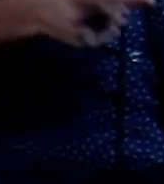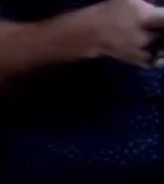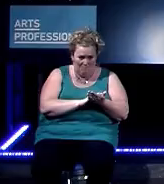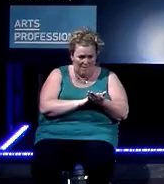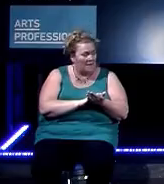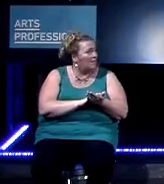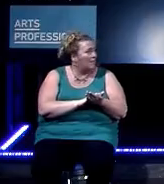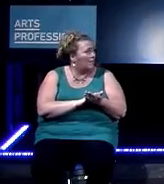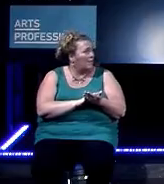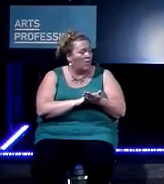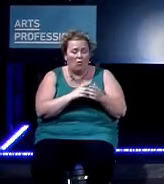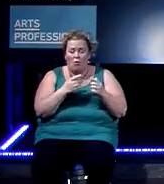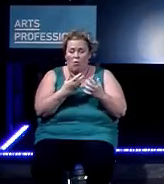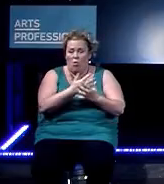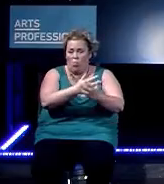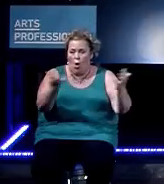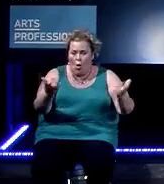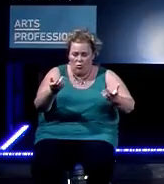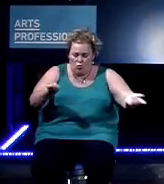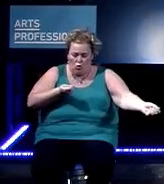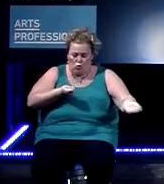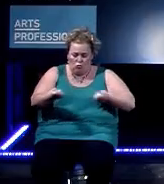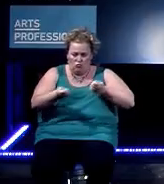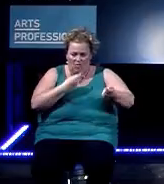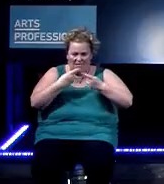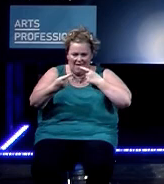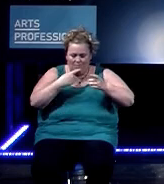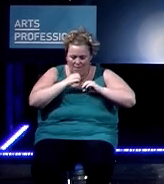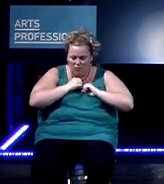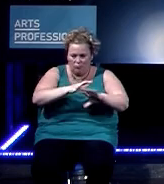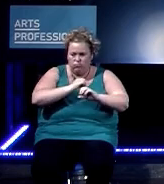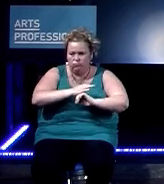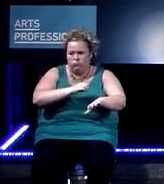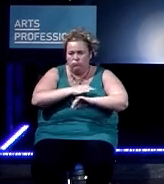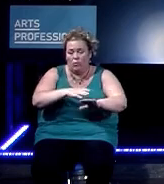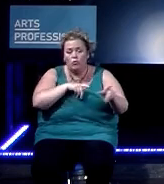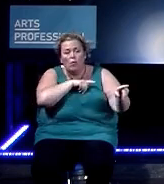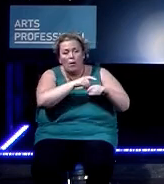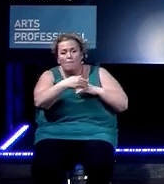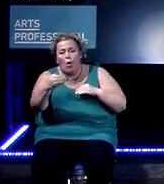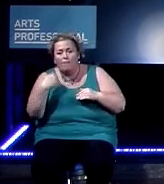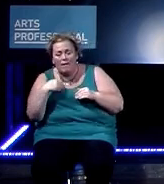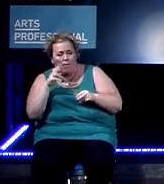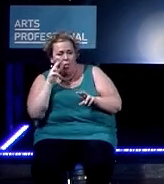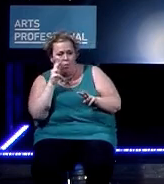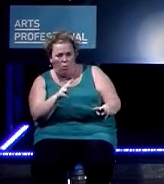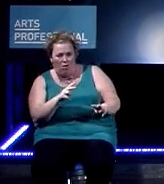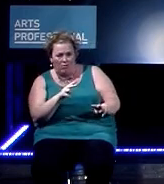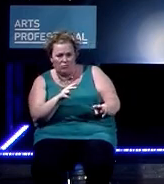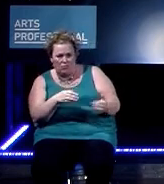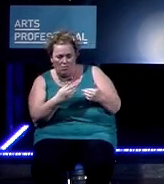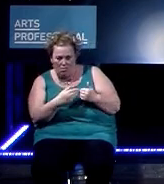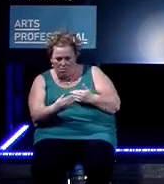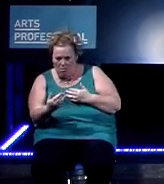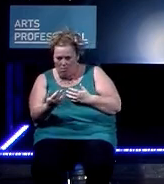philosophy. So the audience is the power of the stream. The audience is the broadcast, which means the more people watching, the more powerful,